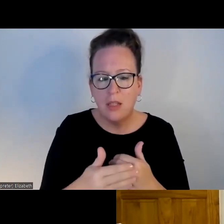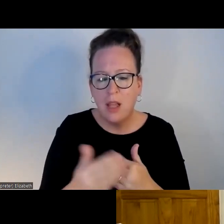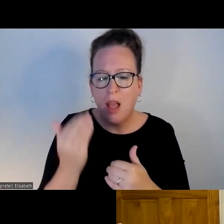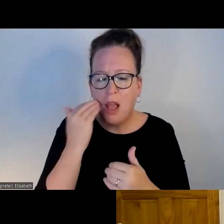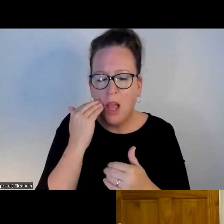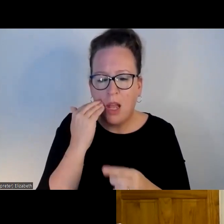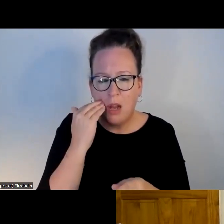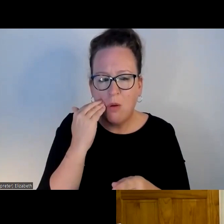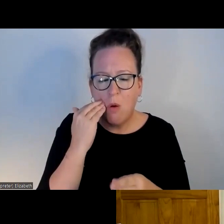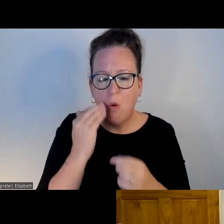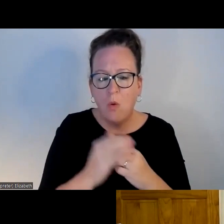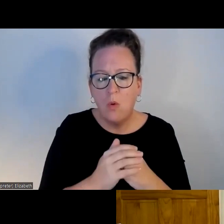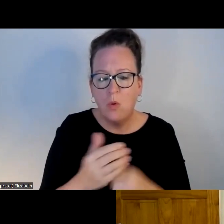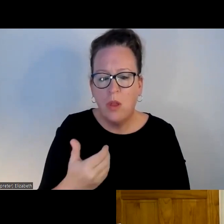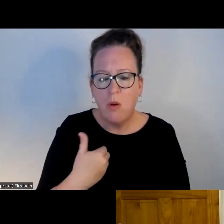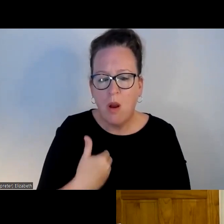are